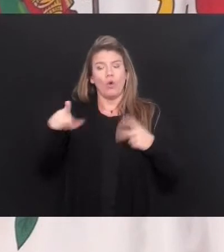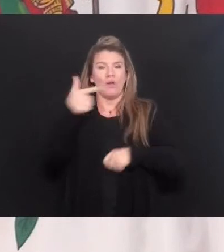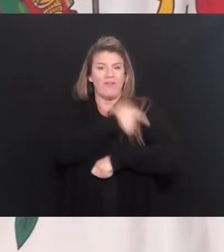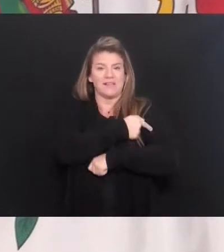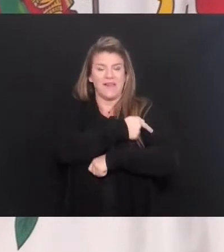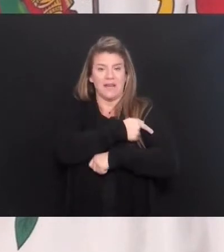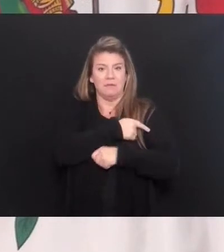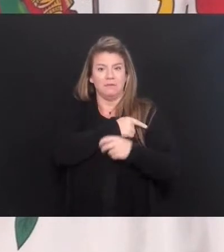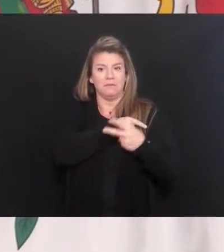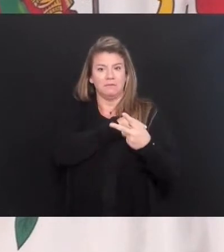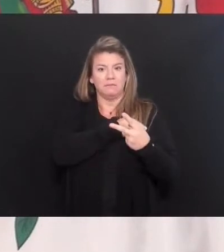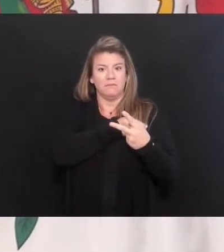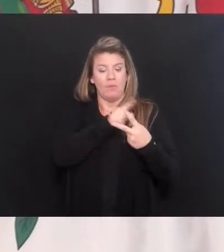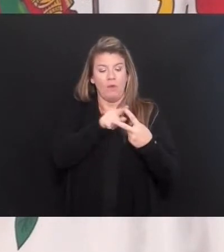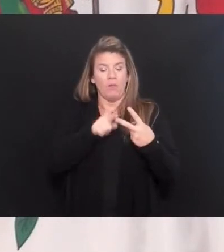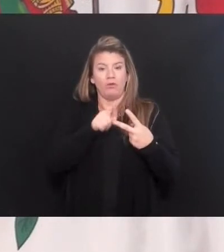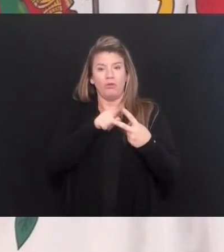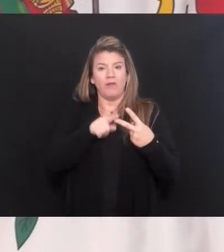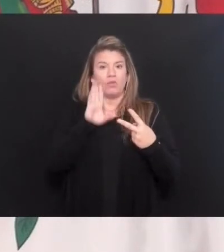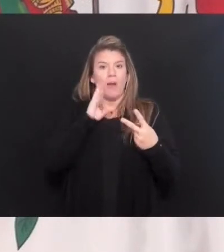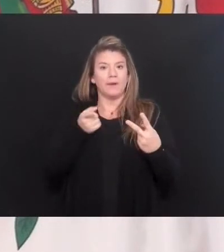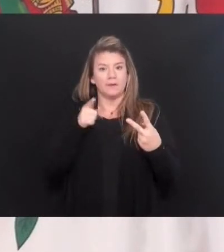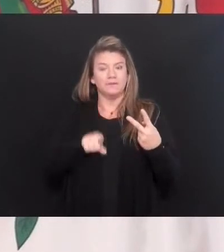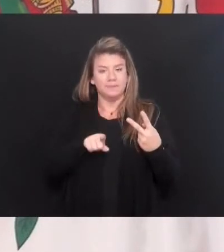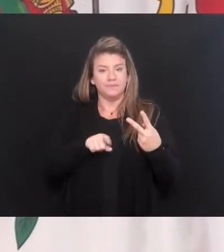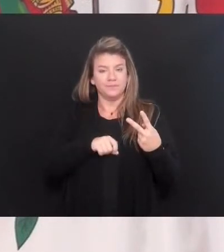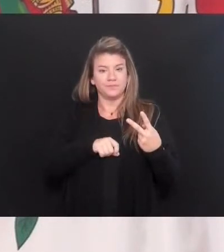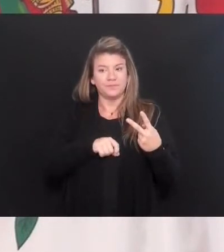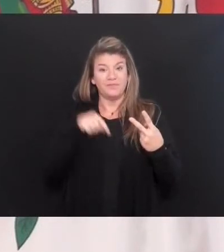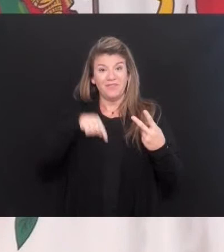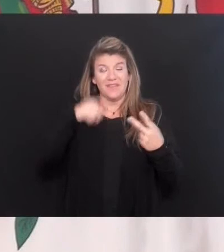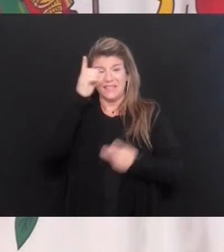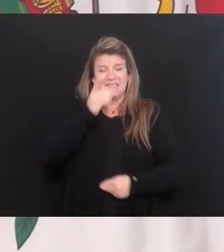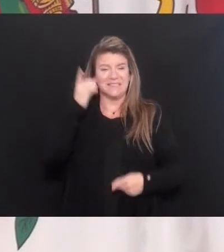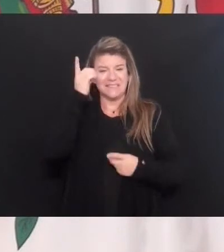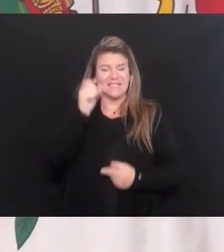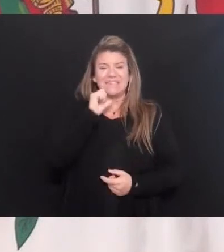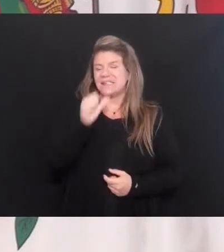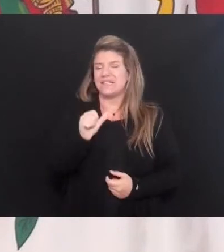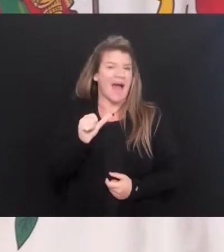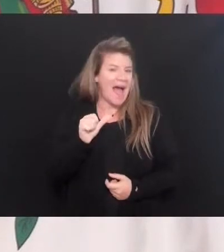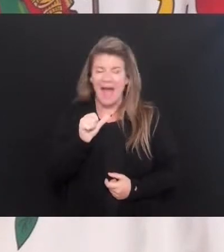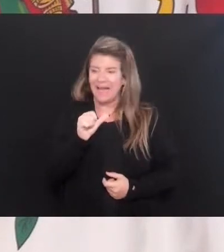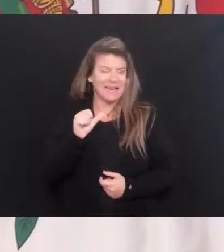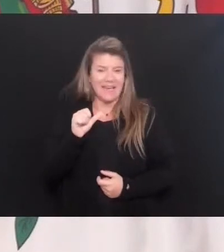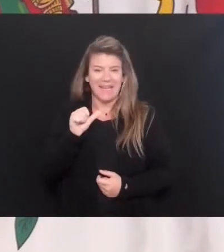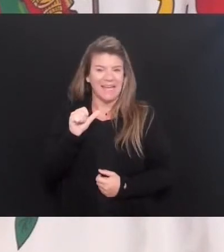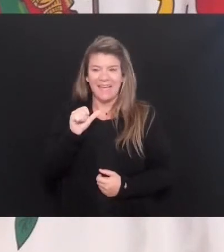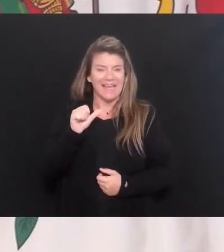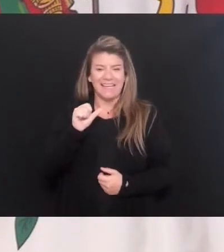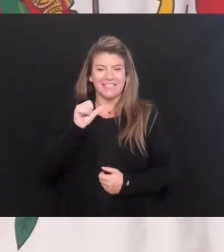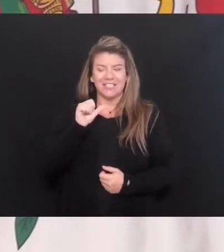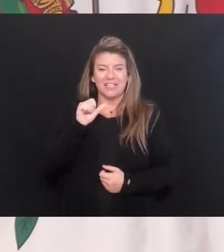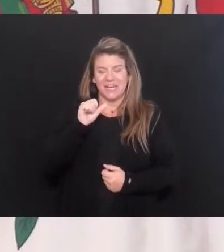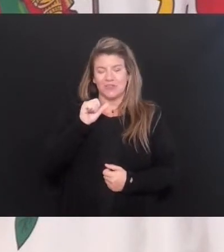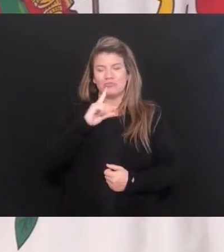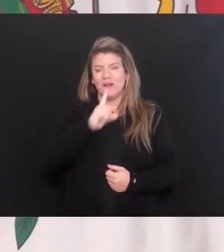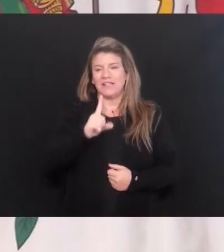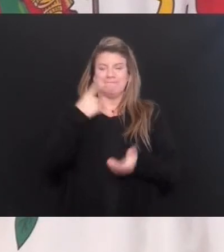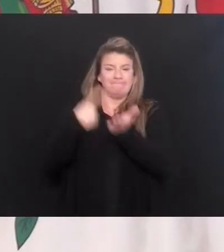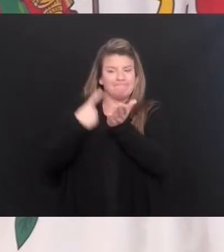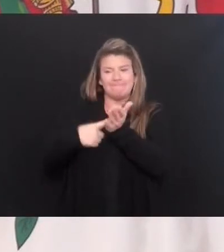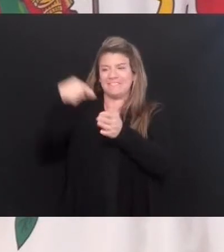of the two things is probably going to happen. This disease is not about those that have been